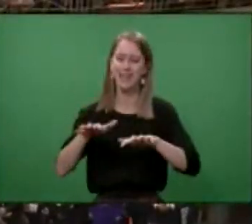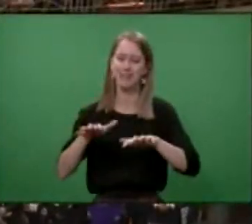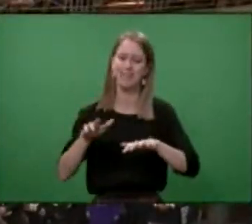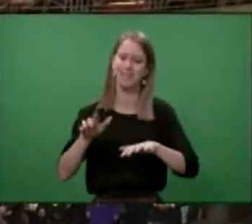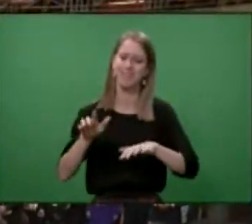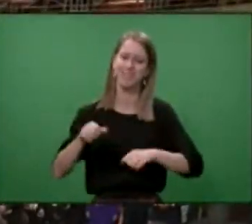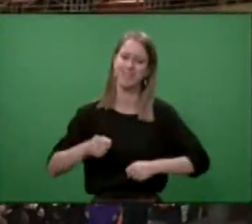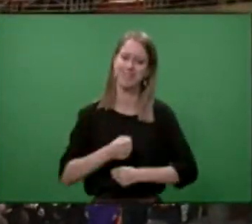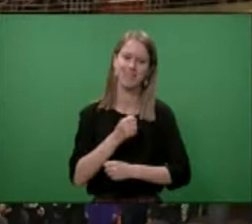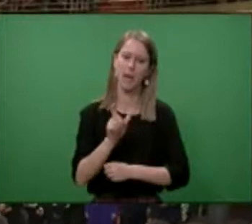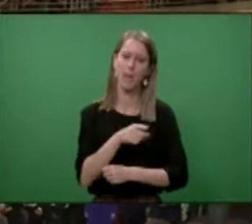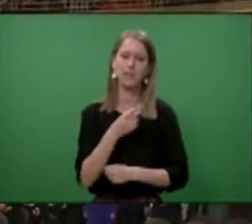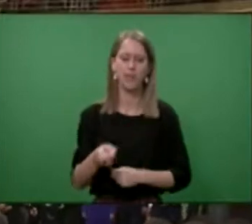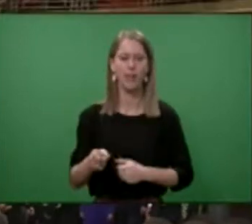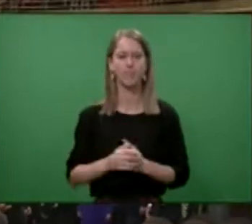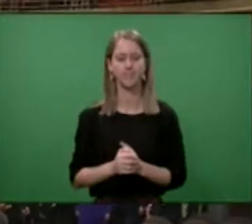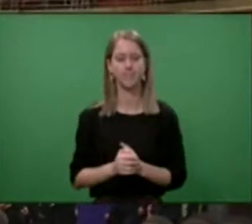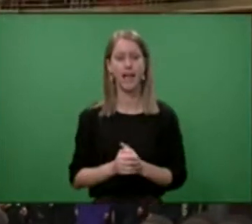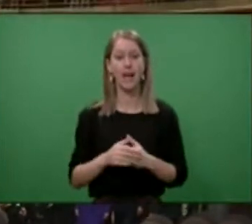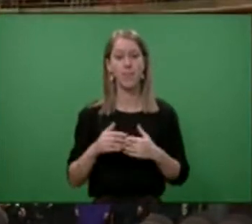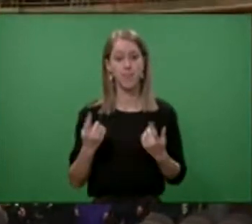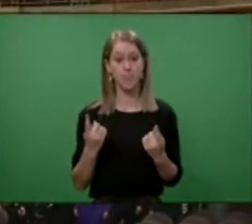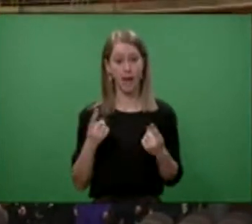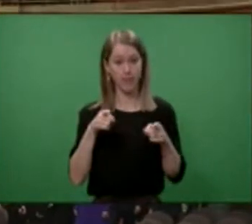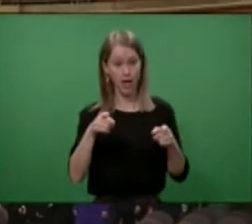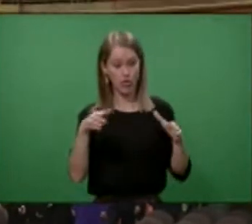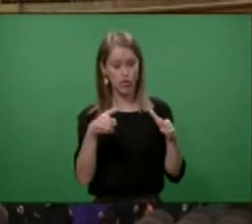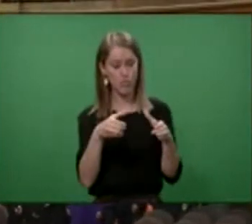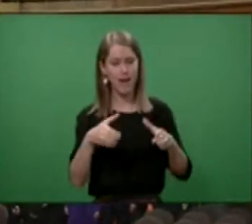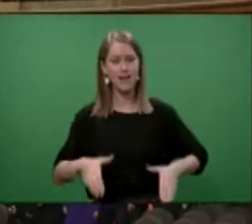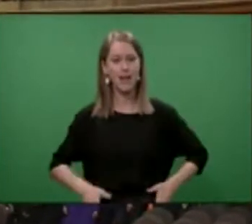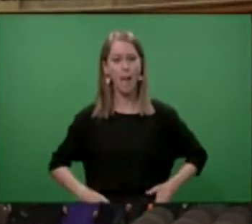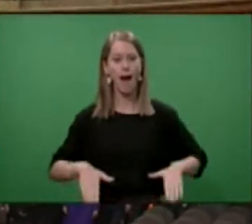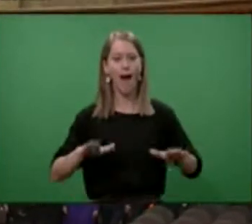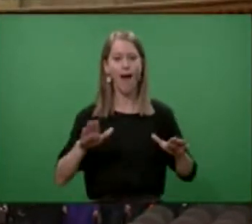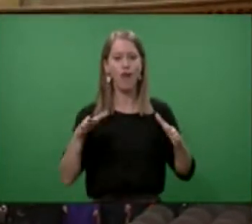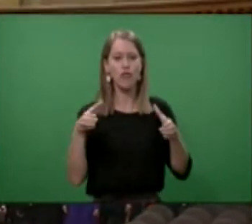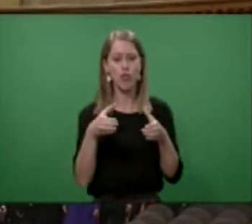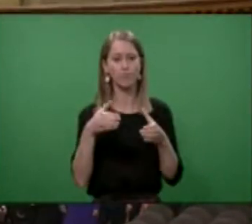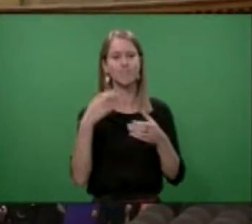However, this is Ngāti Ponuki, the Kapa Haka group is singing in the Grand Hall.